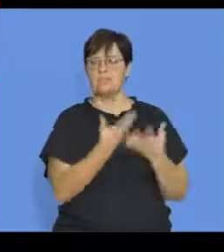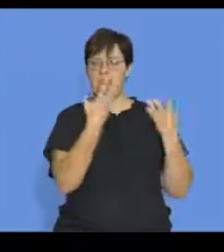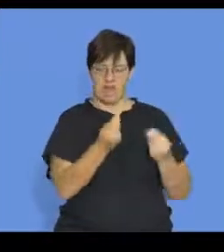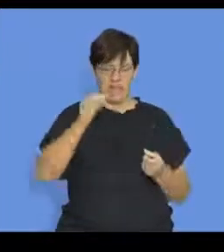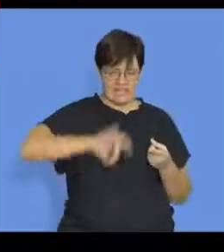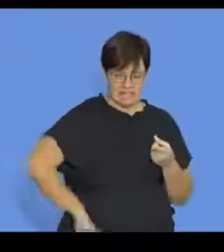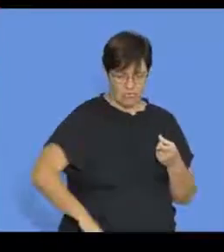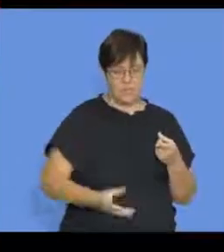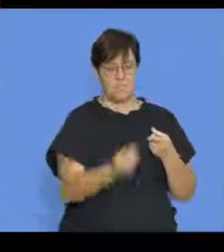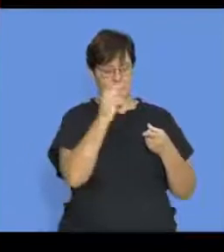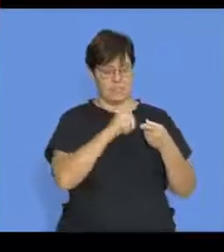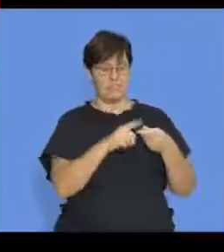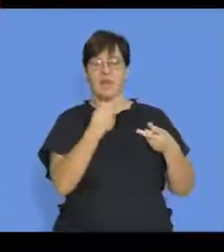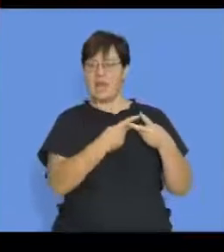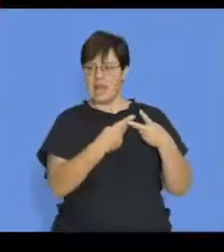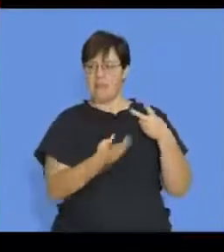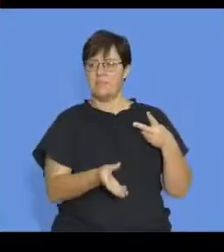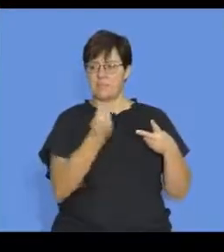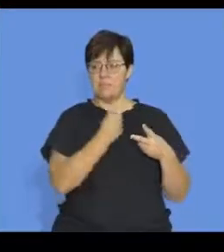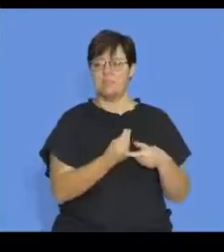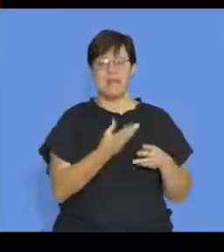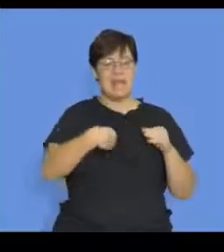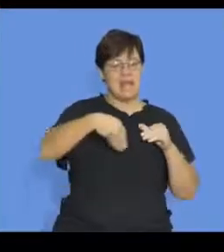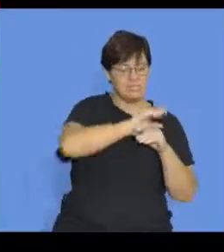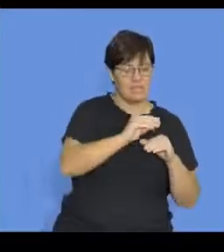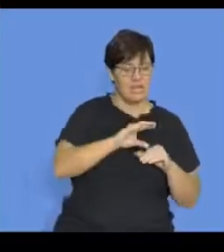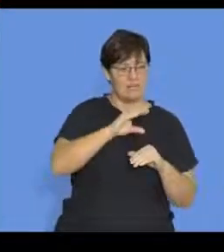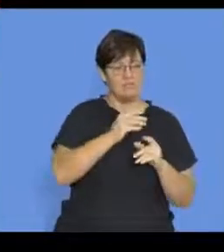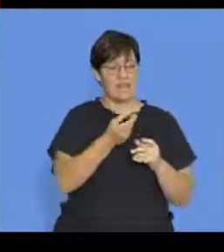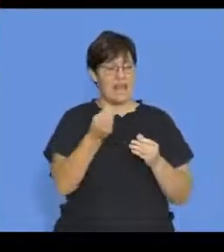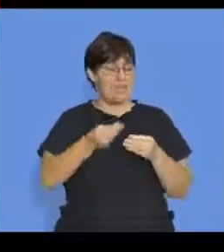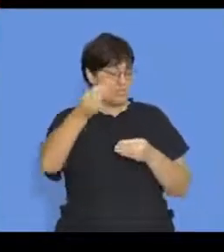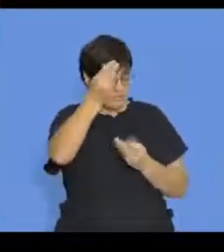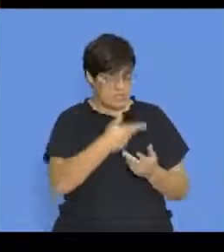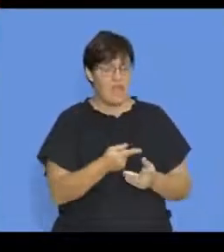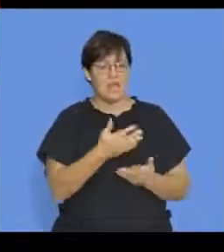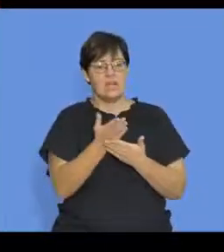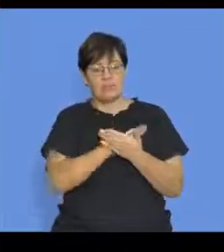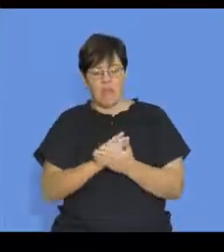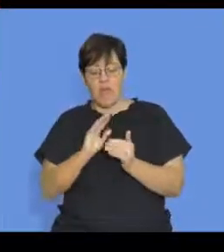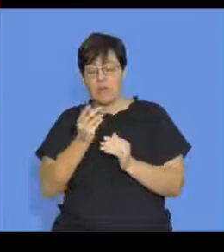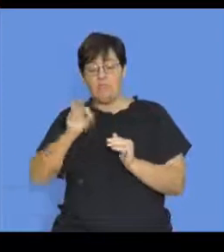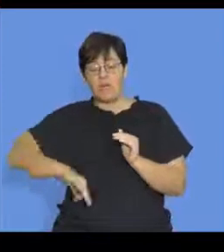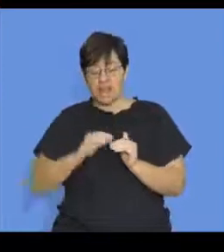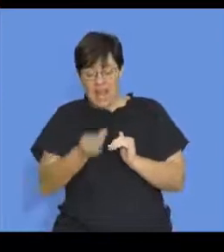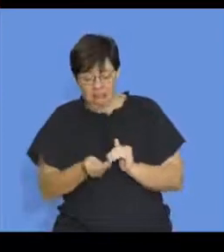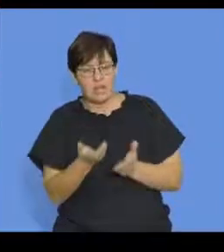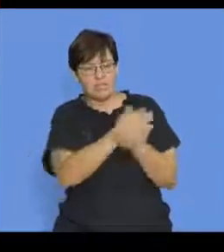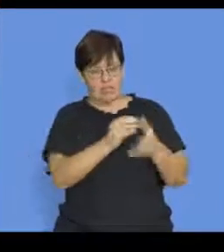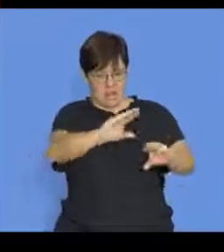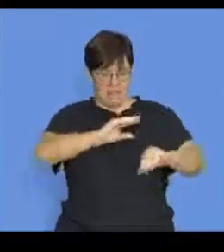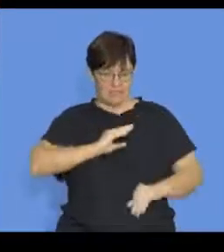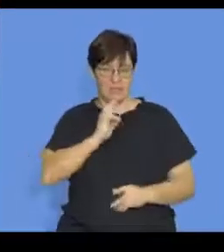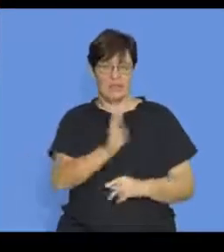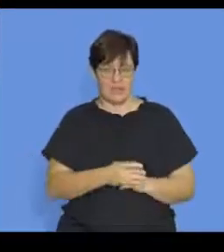he's entitled to a salary. He's entitled to interest on capital and his share of the